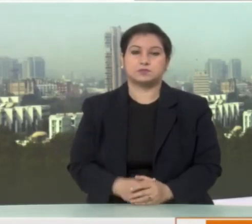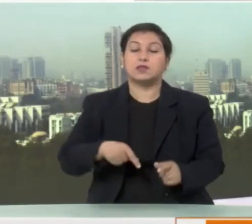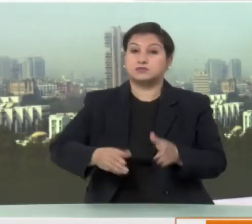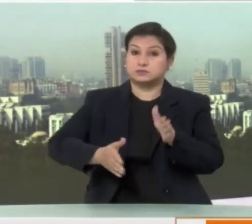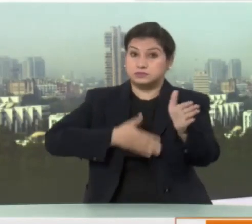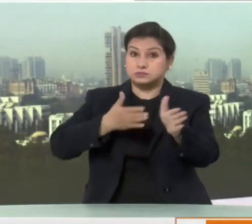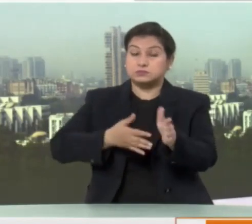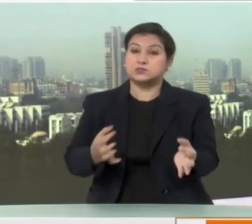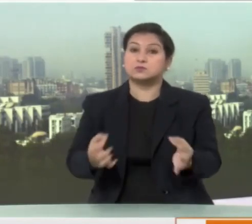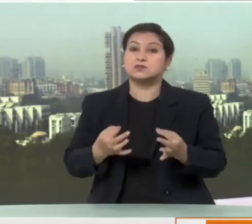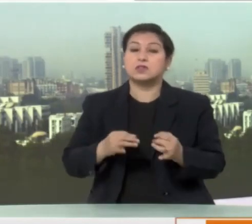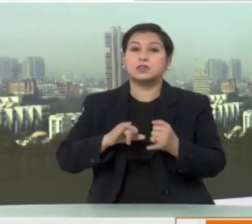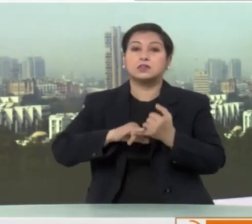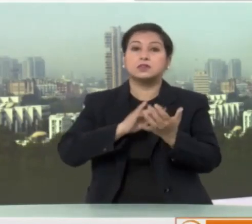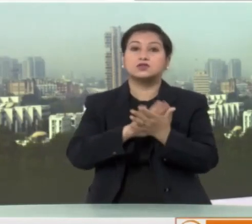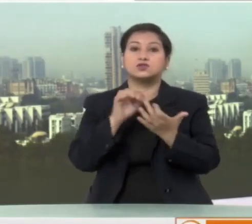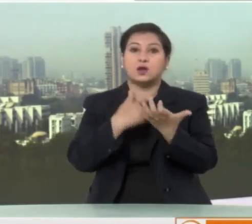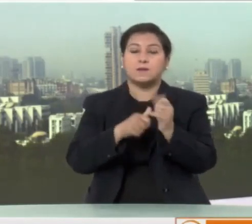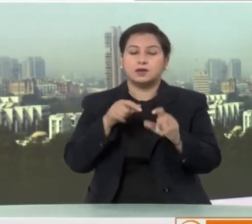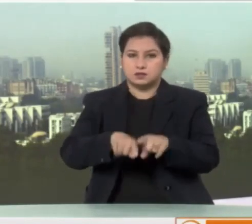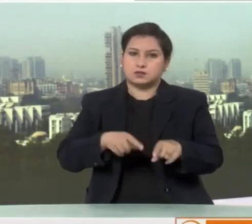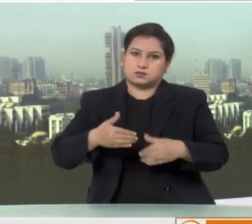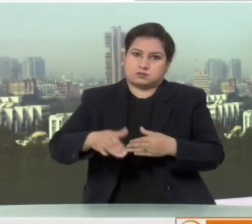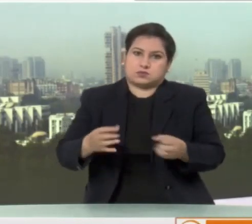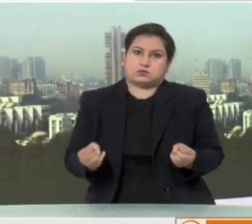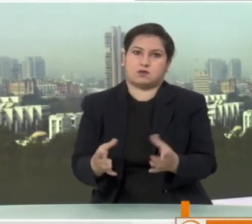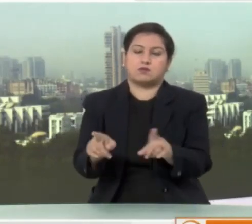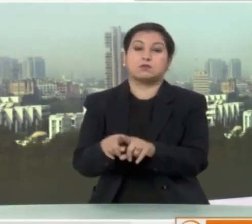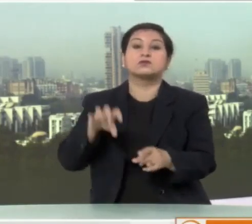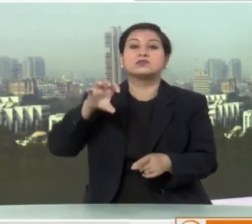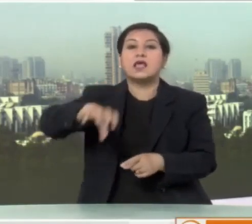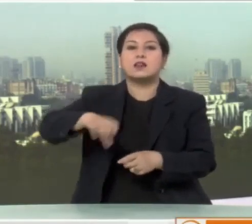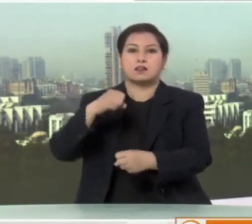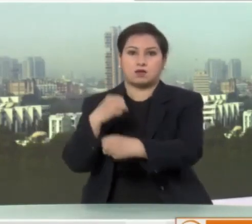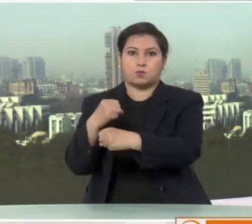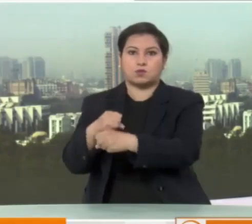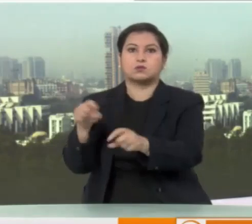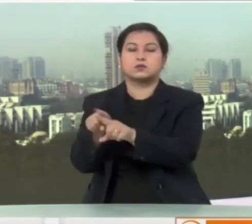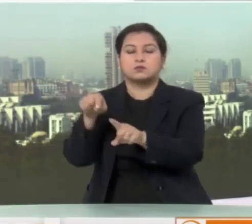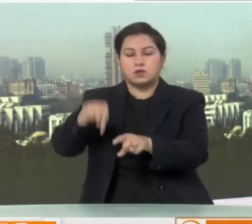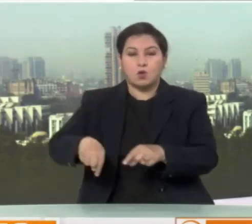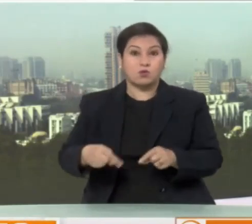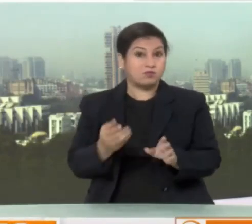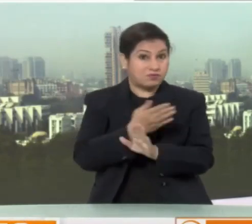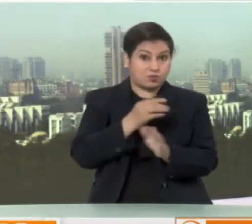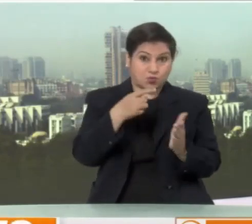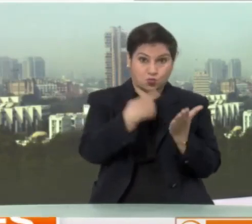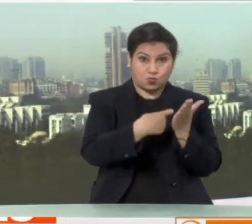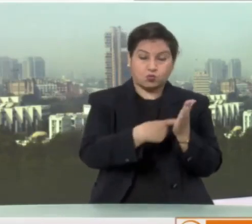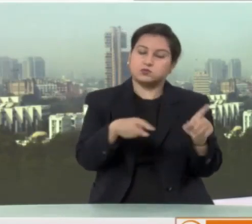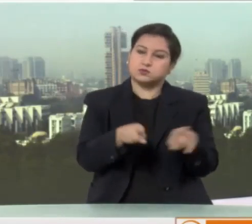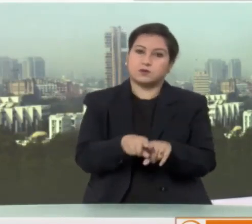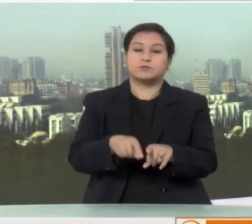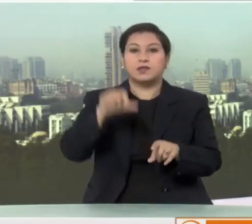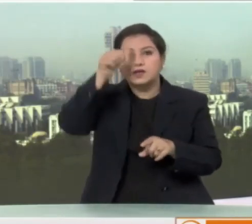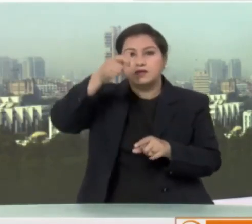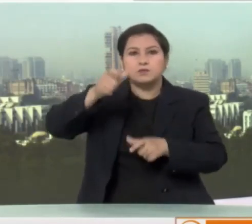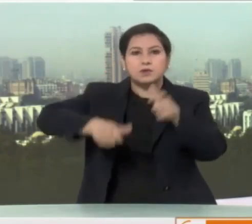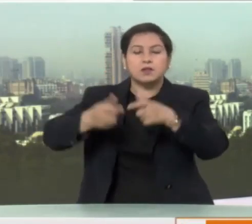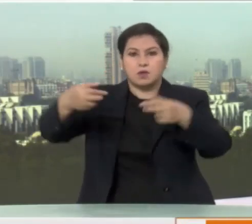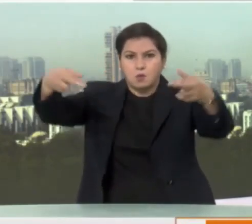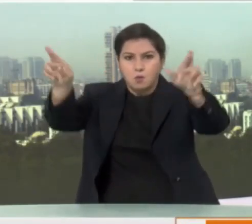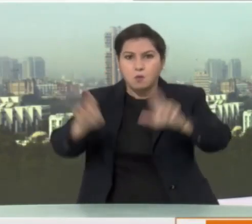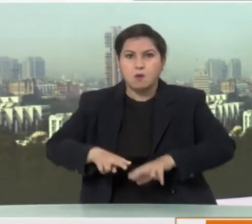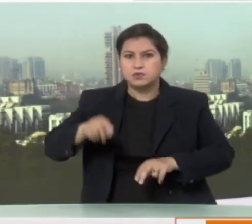Running of Shramik special trains will continue to be handled by state governments as per the existing protocols. Indian nationals continue to be brought